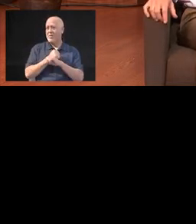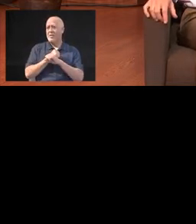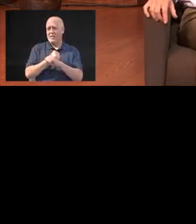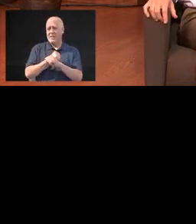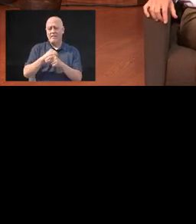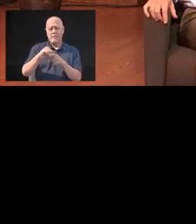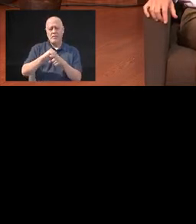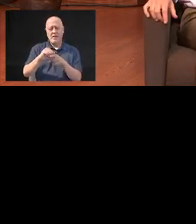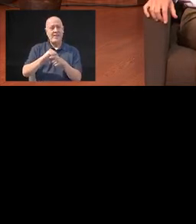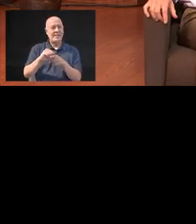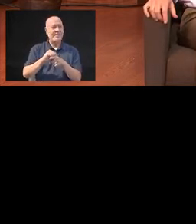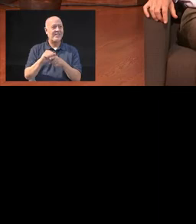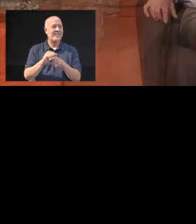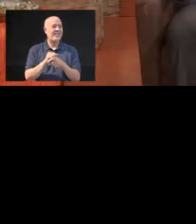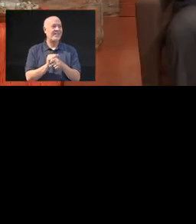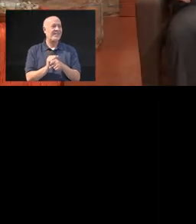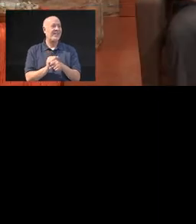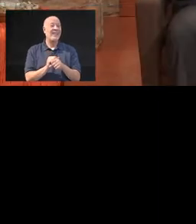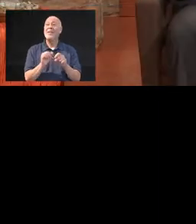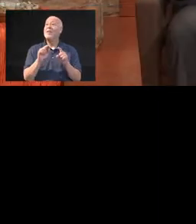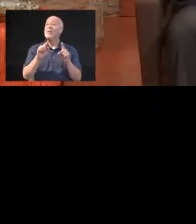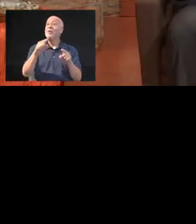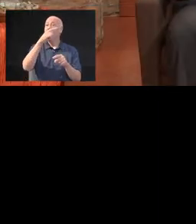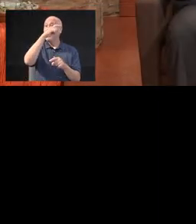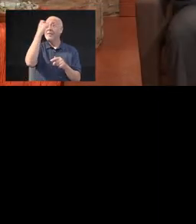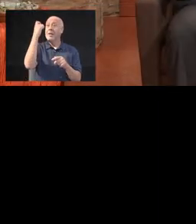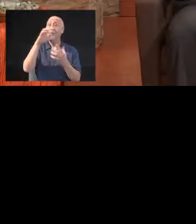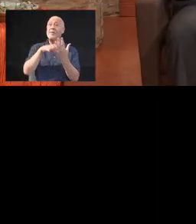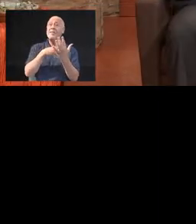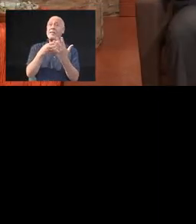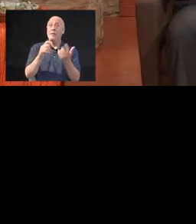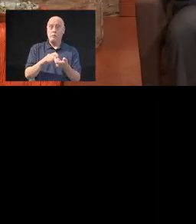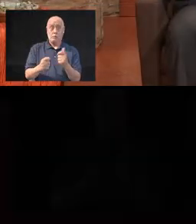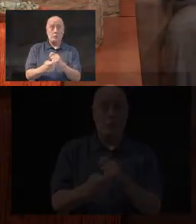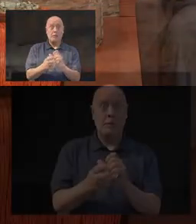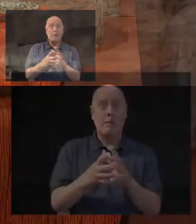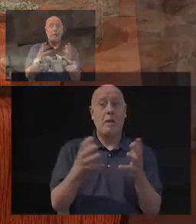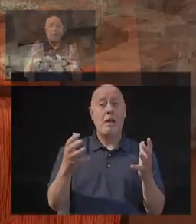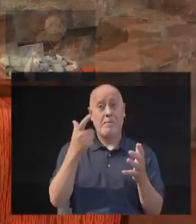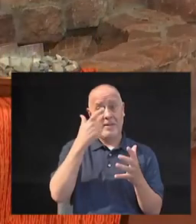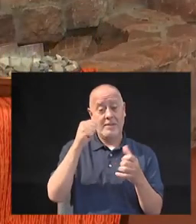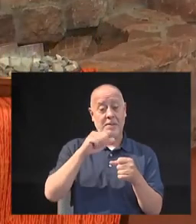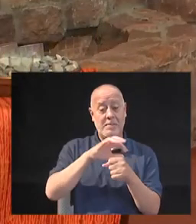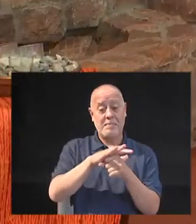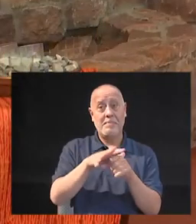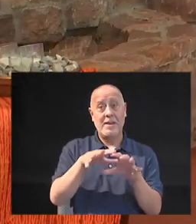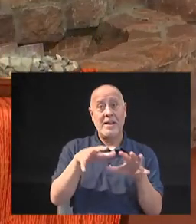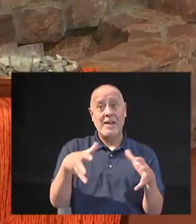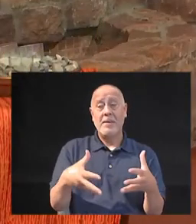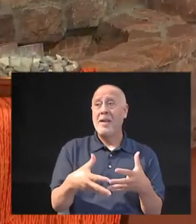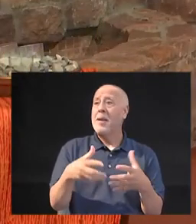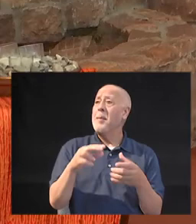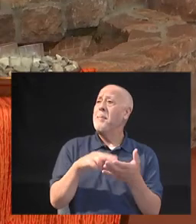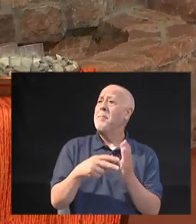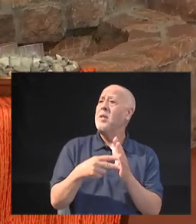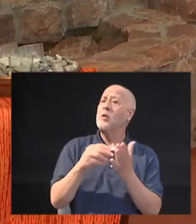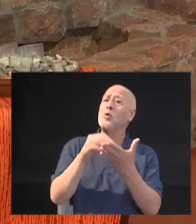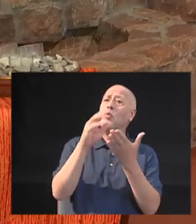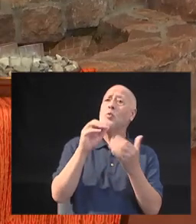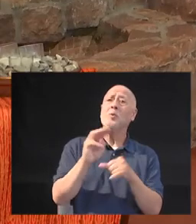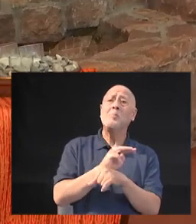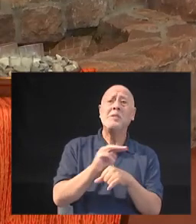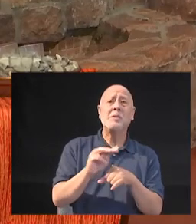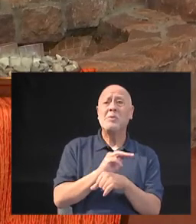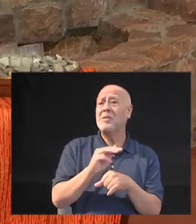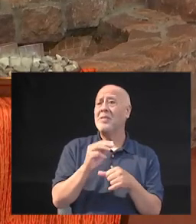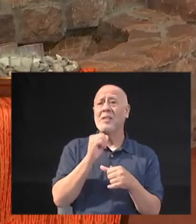practices. During this summer, our schedules have changed a lot due to the pandemic. That means that our student ministries hasn't been able to do